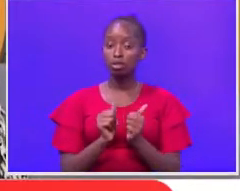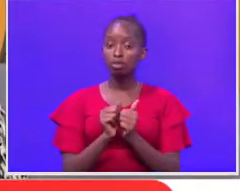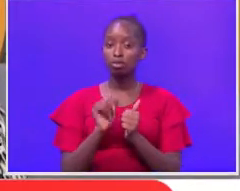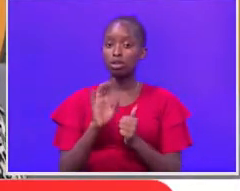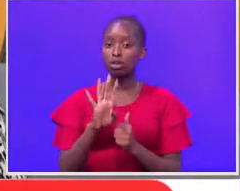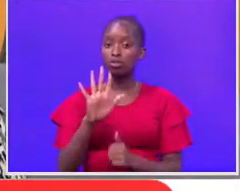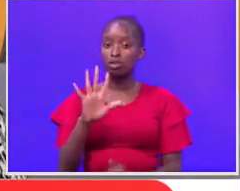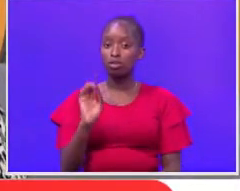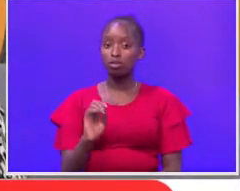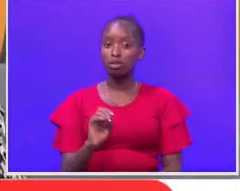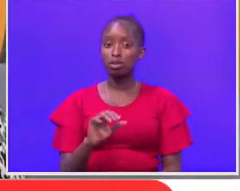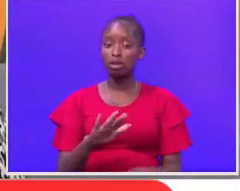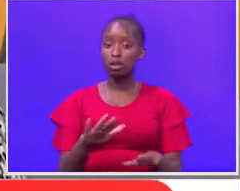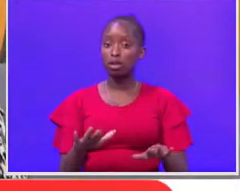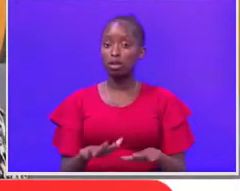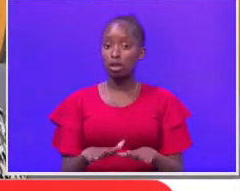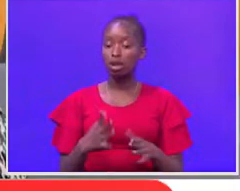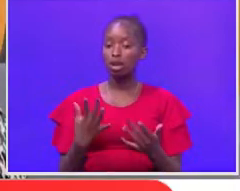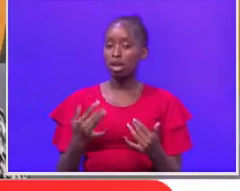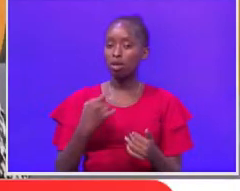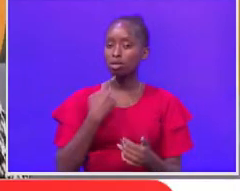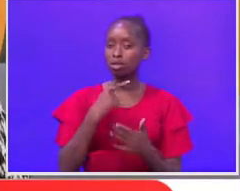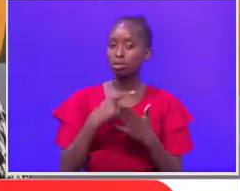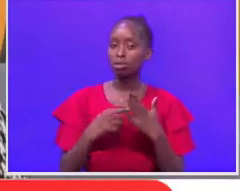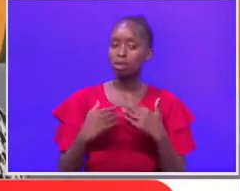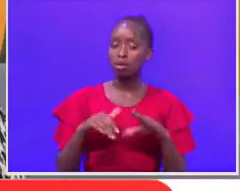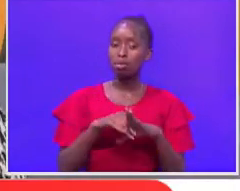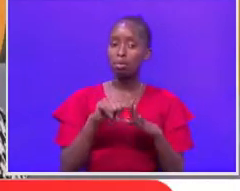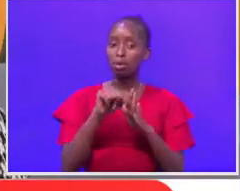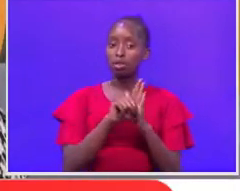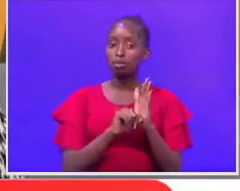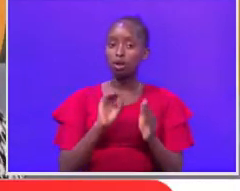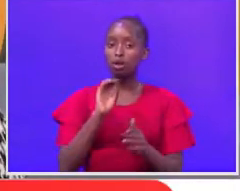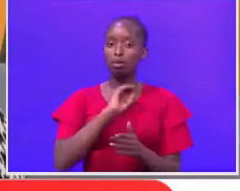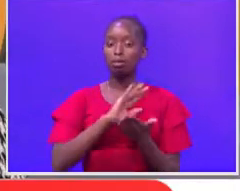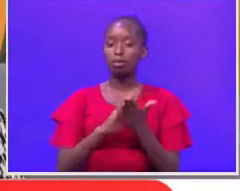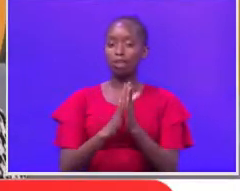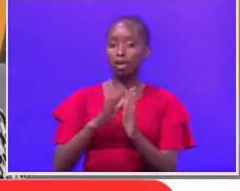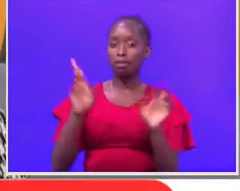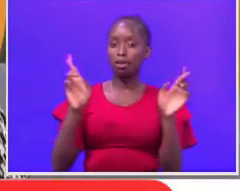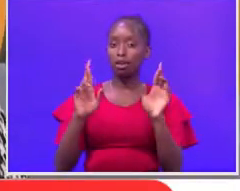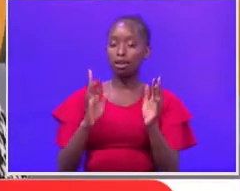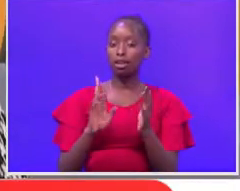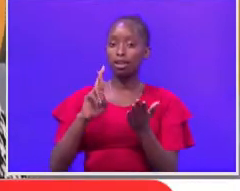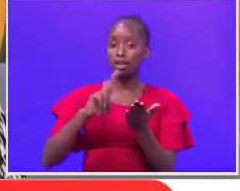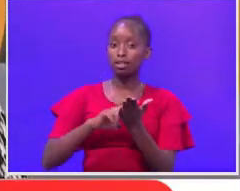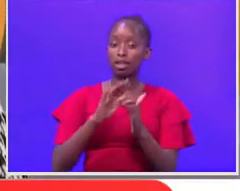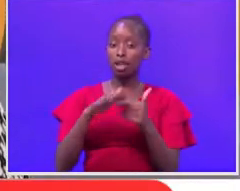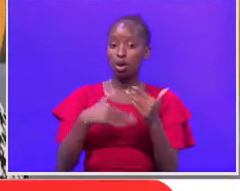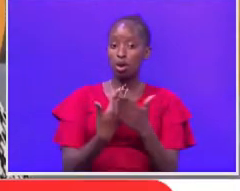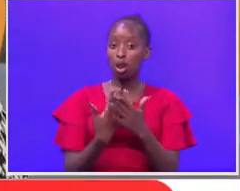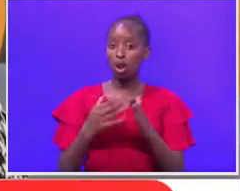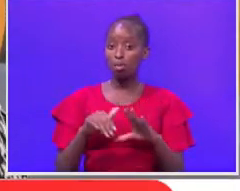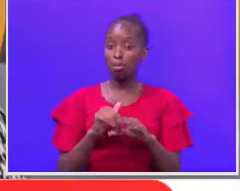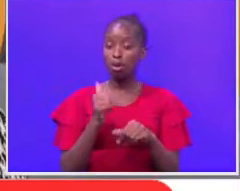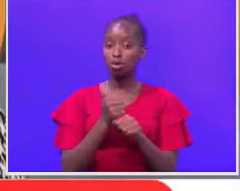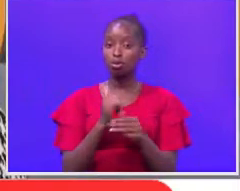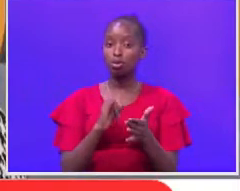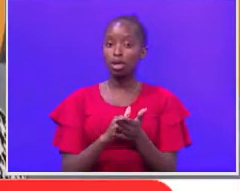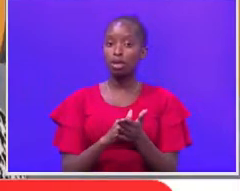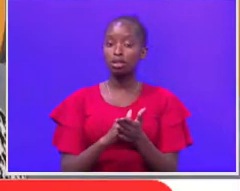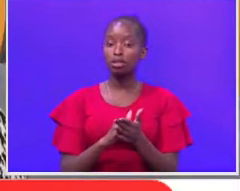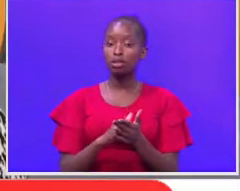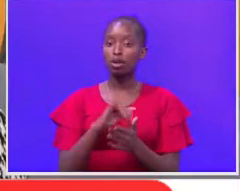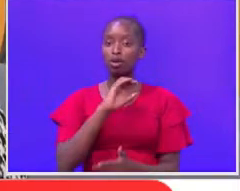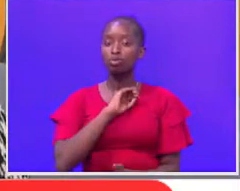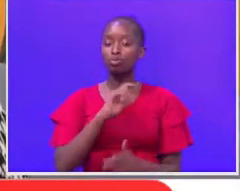And therefore, this is to say our membership should get ready, register, old members to renew their membership, new members